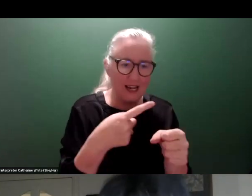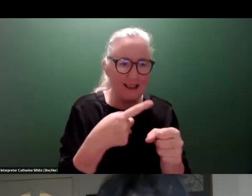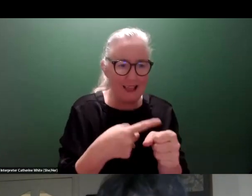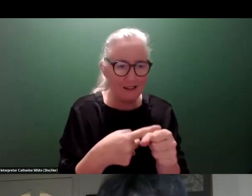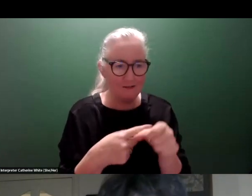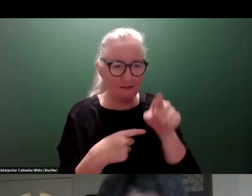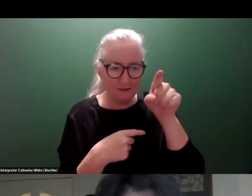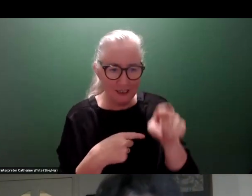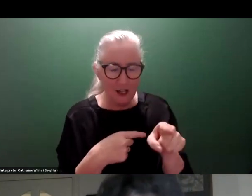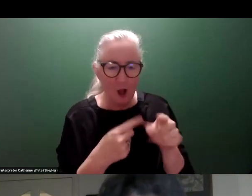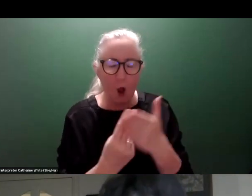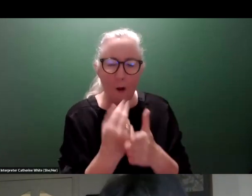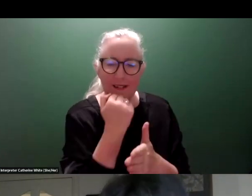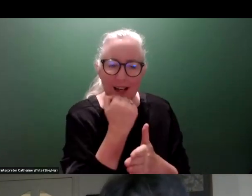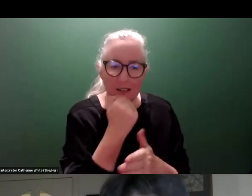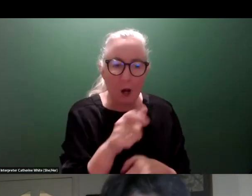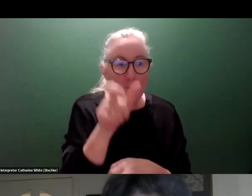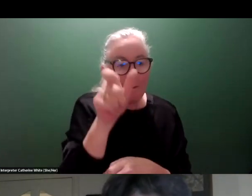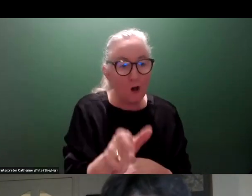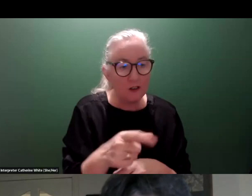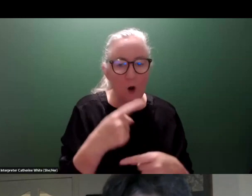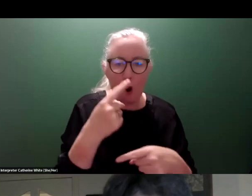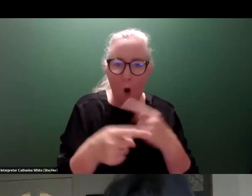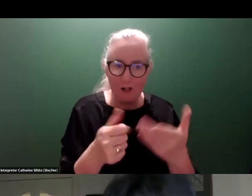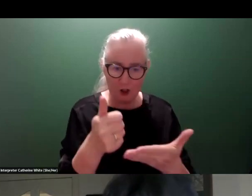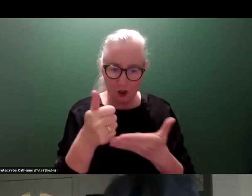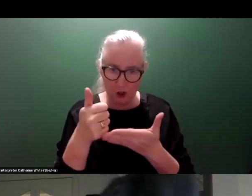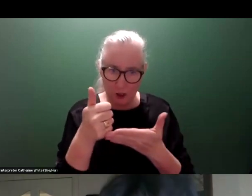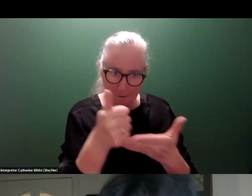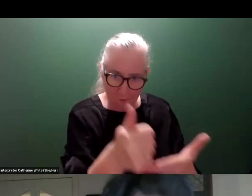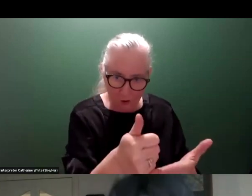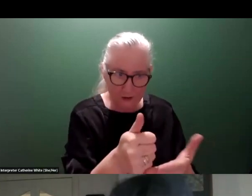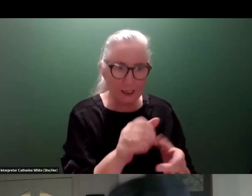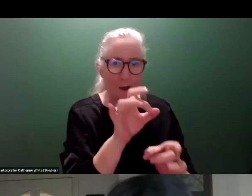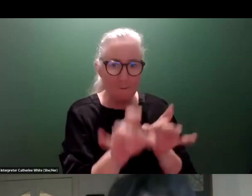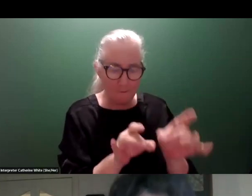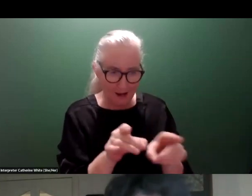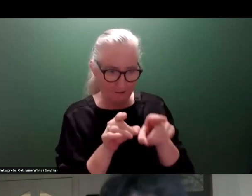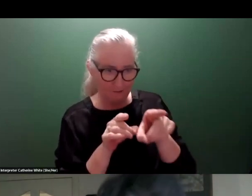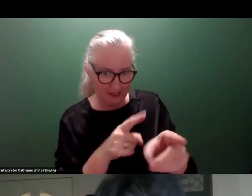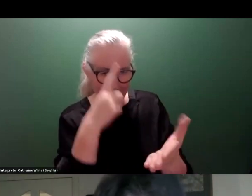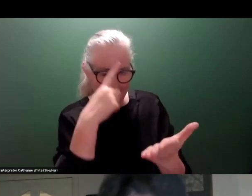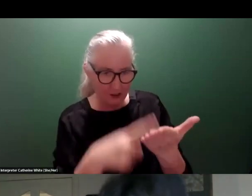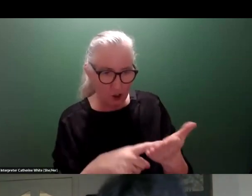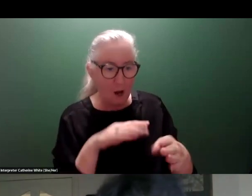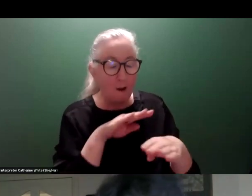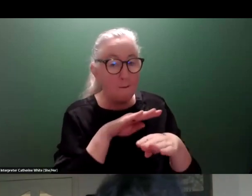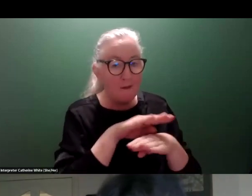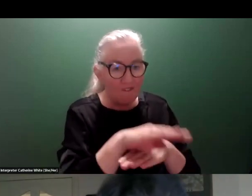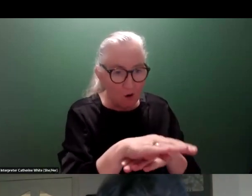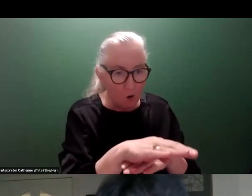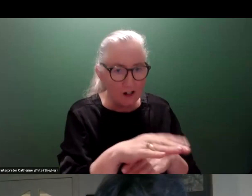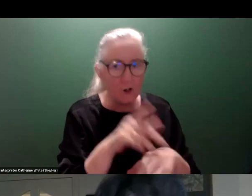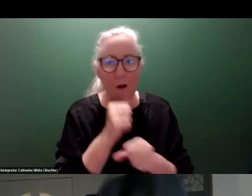this update. Persons should always be supported to make the decision before you move to